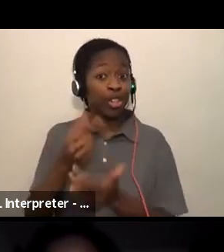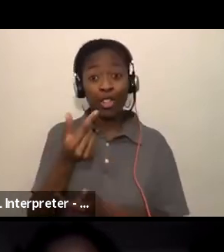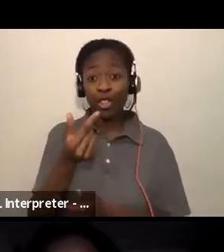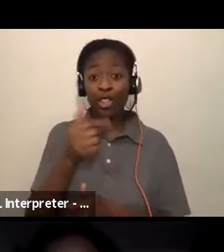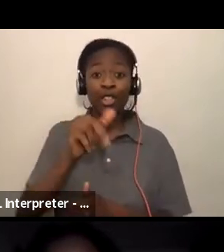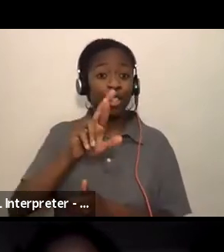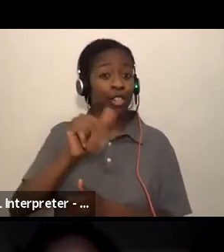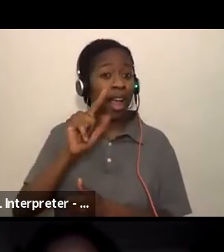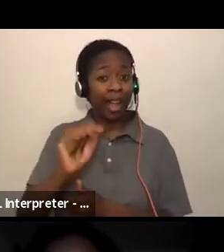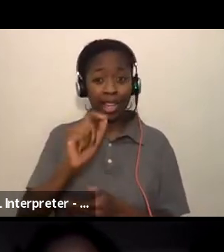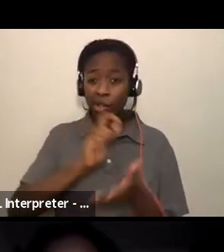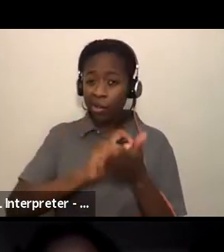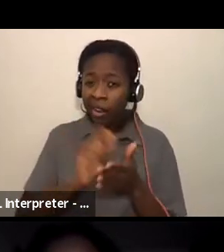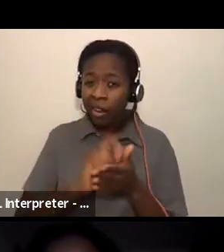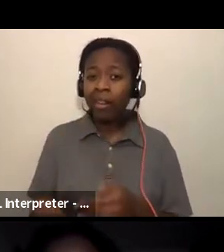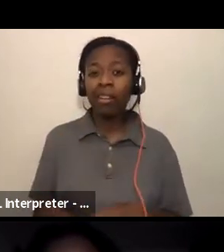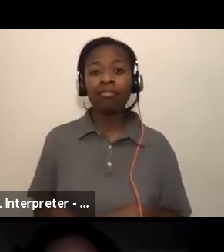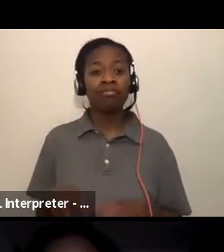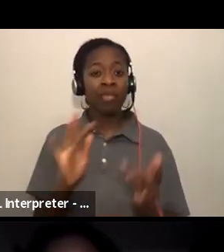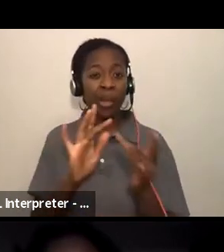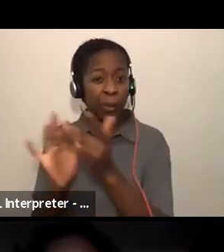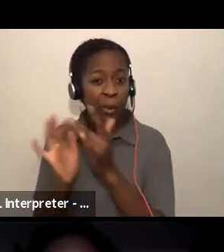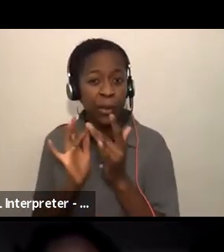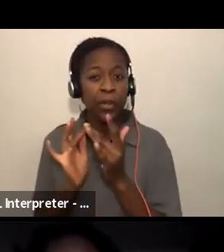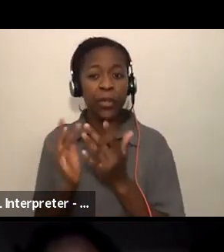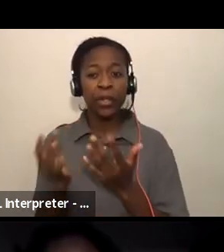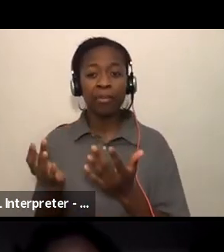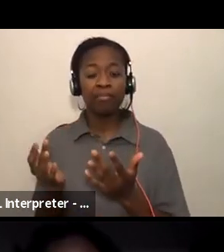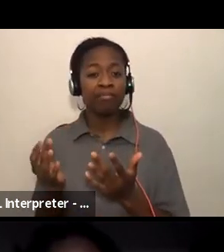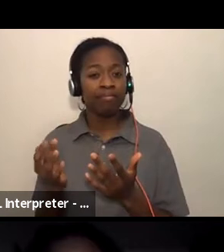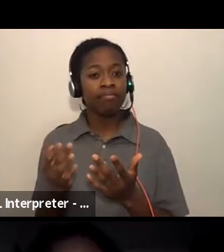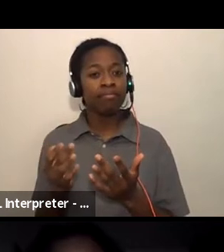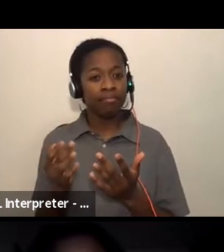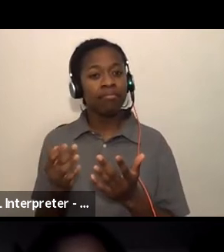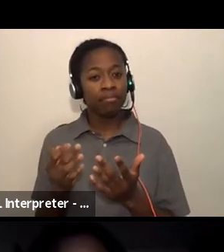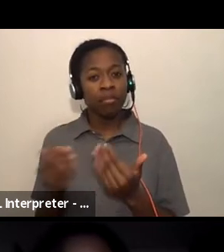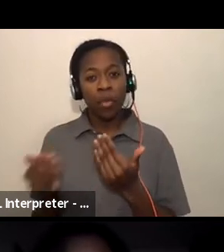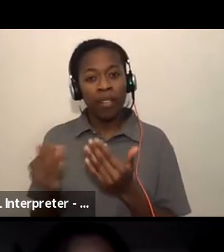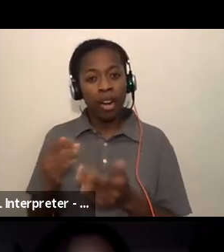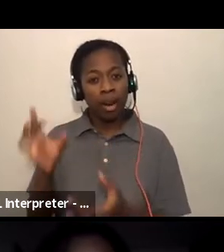be connected with other networks that are in alliance with what you're doing.